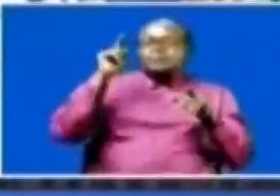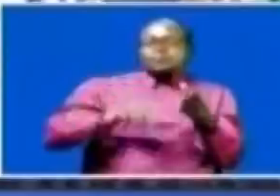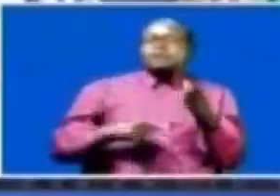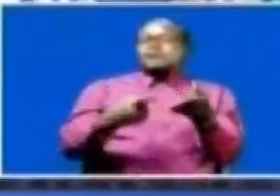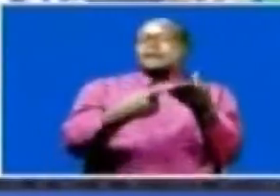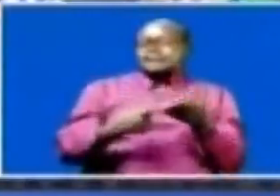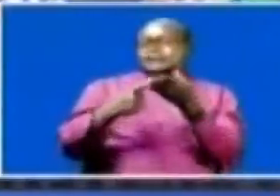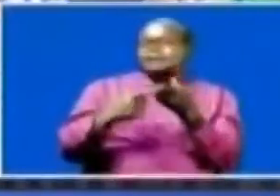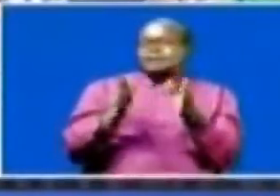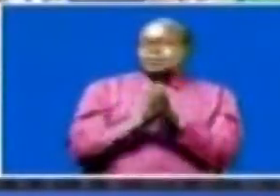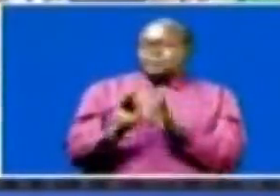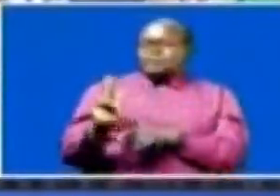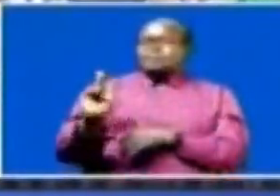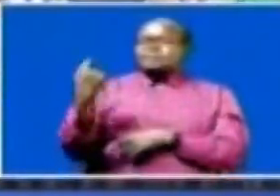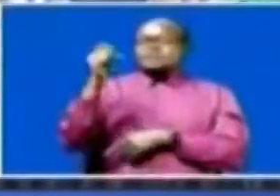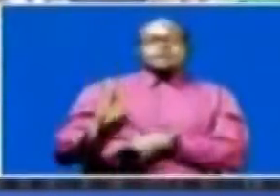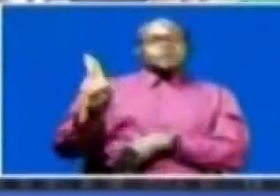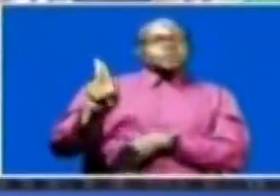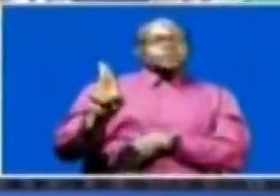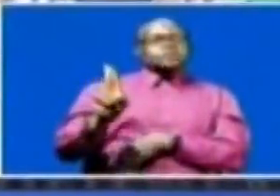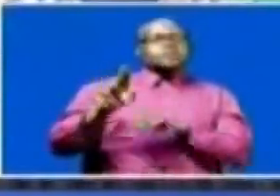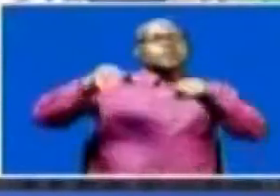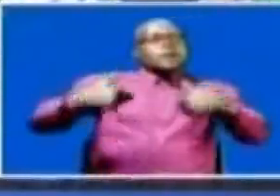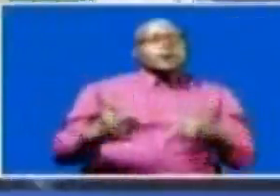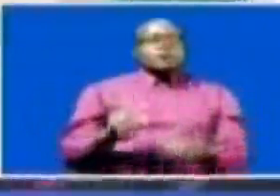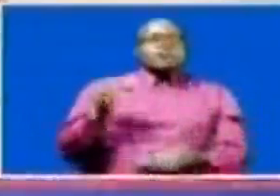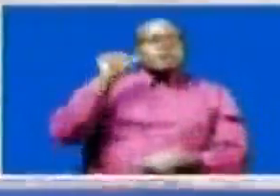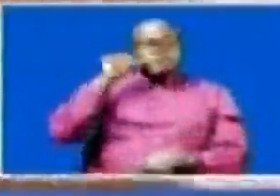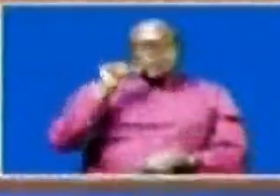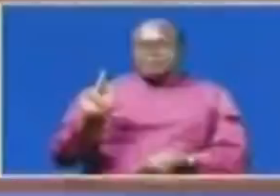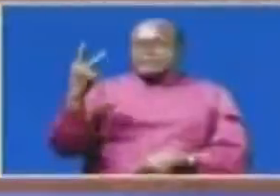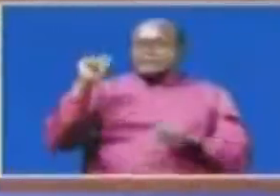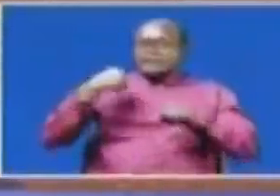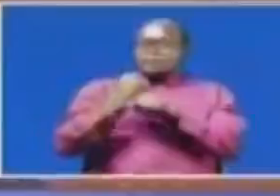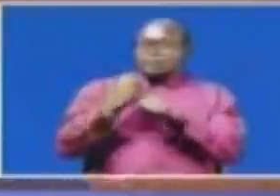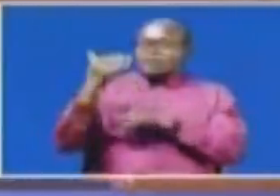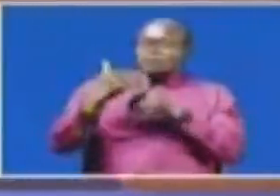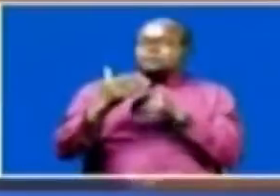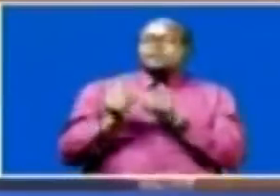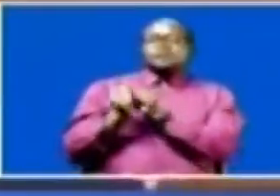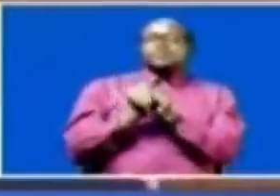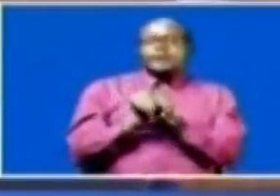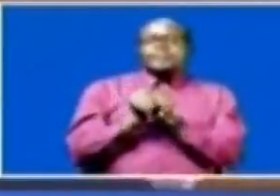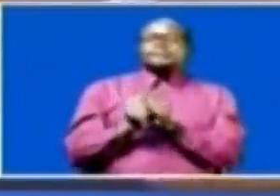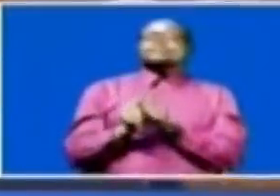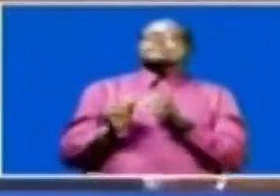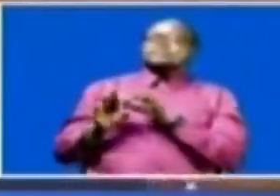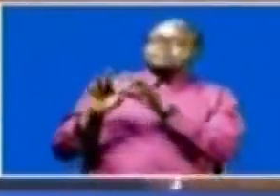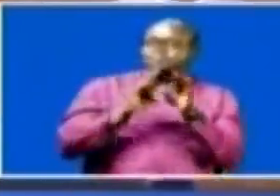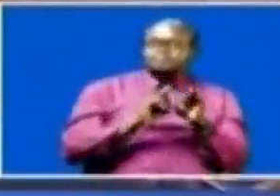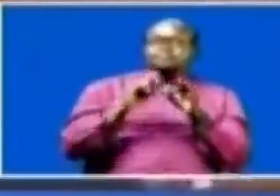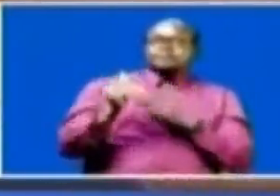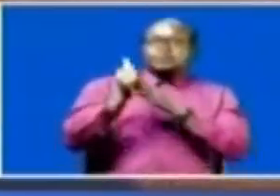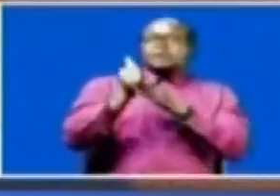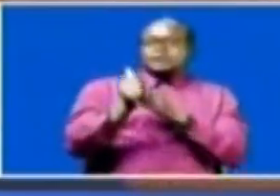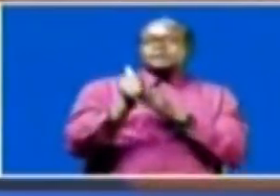with President Kenyatta today is how the UK and Kenya can work more closely together in cooperation as we see the